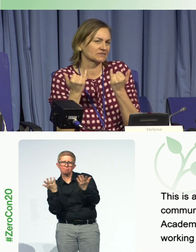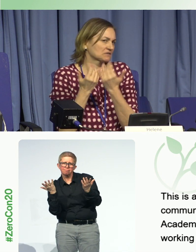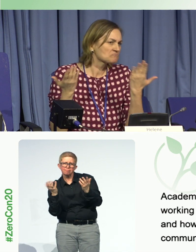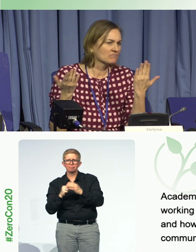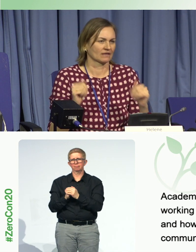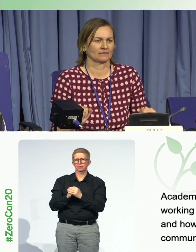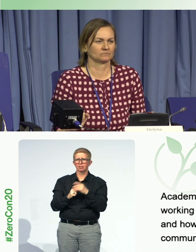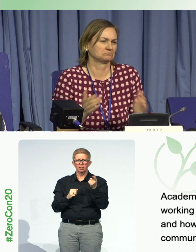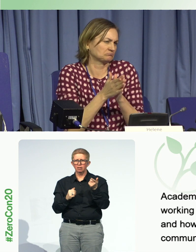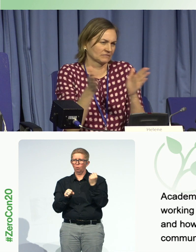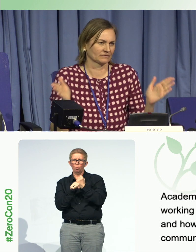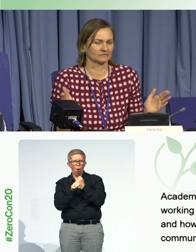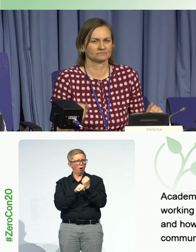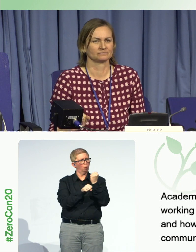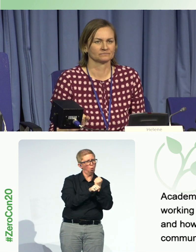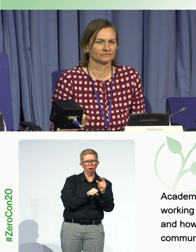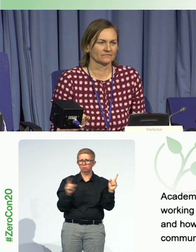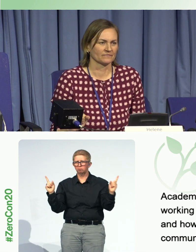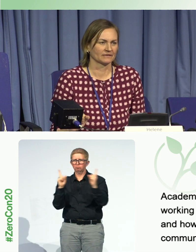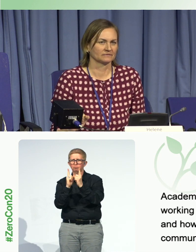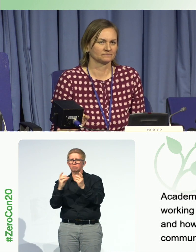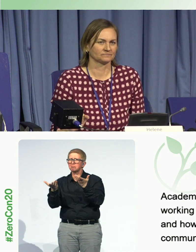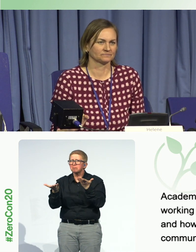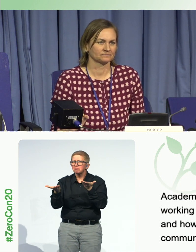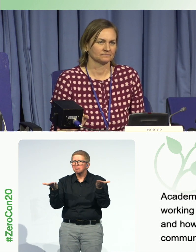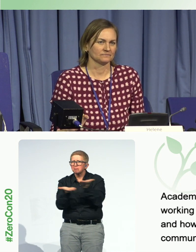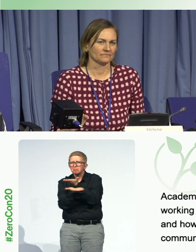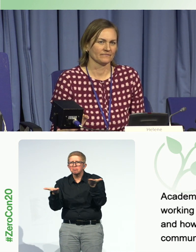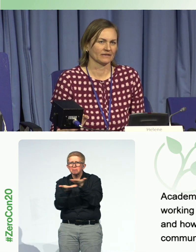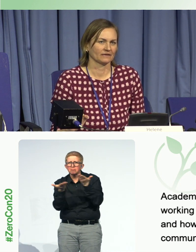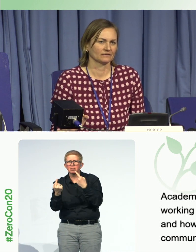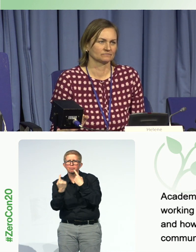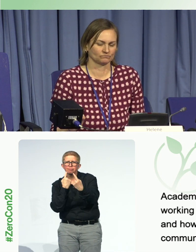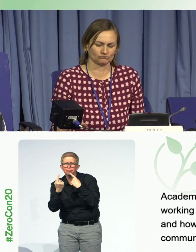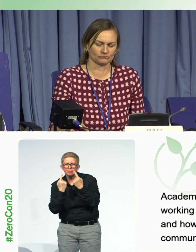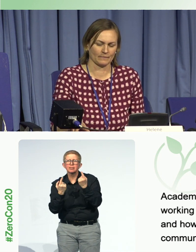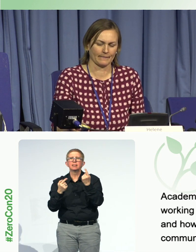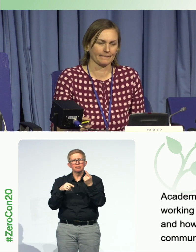them various specific terms that they need in everyday communication.